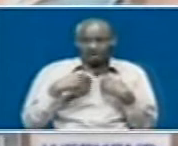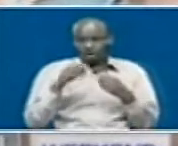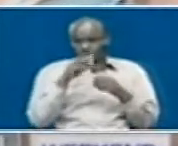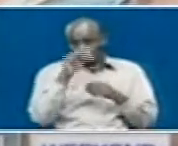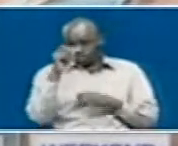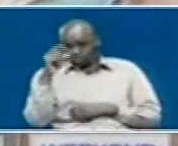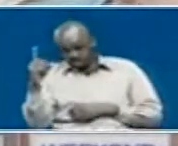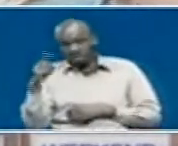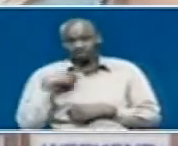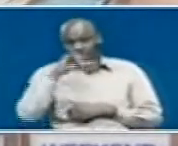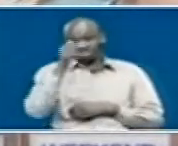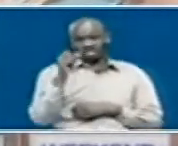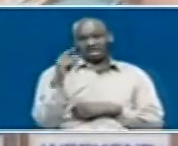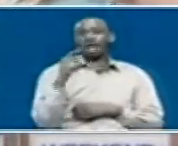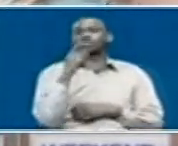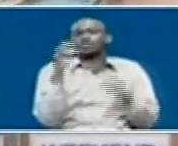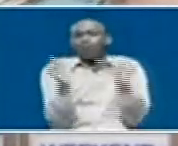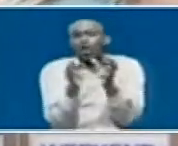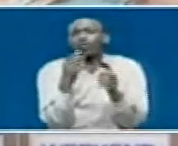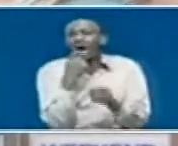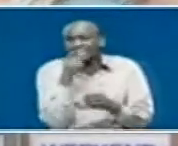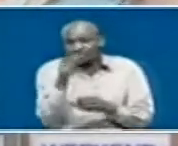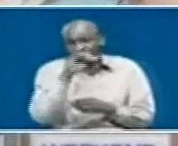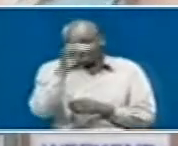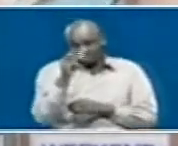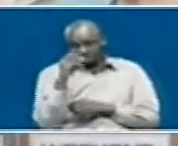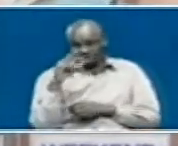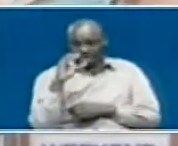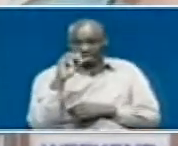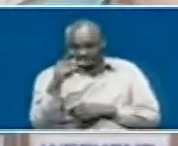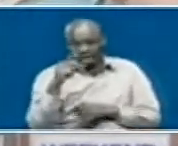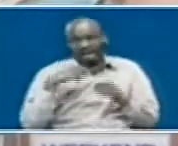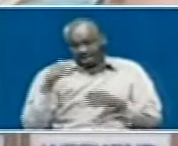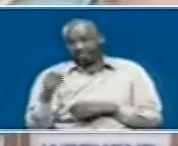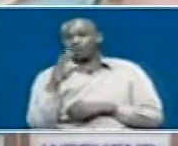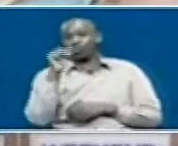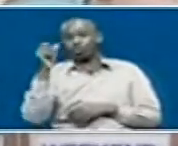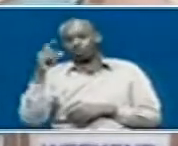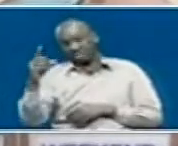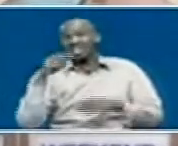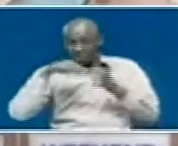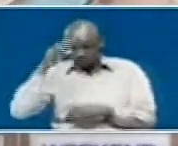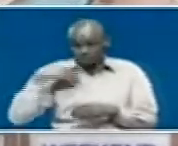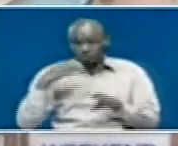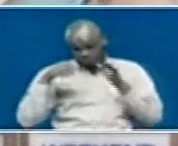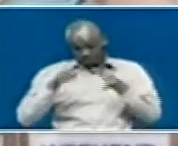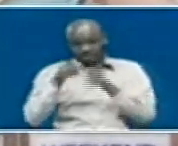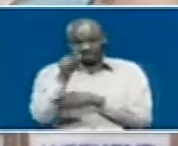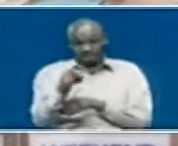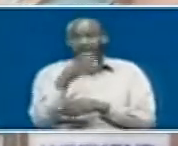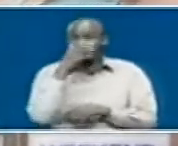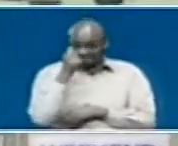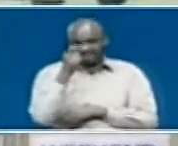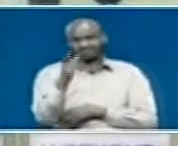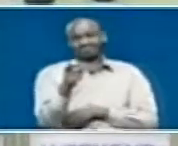the jack. There's a small white which we call it a jack and a wood. So the more you can be consistent, the better